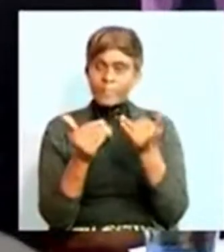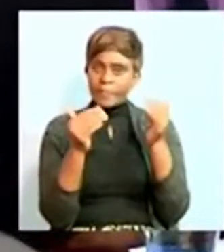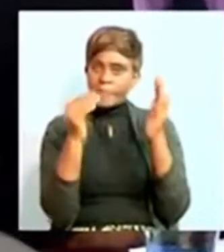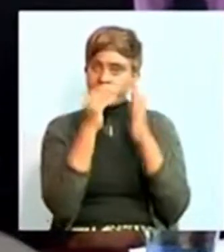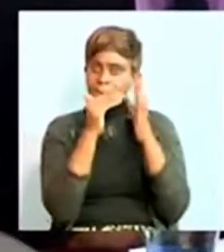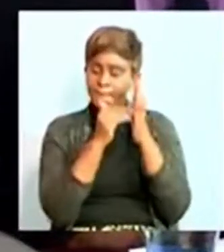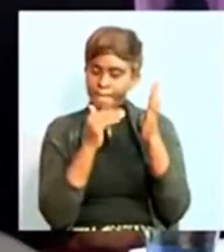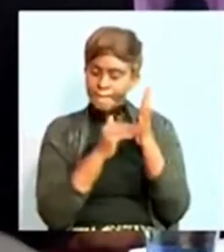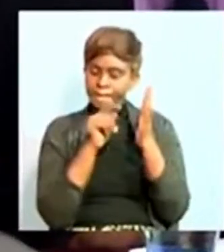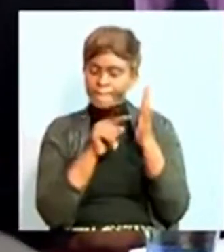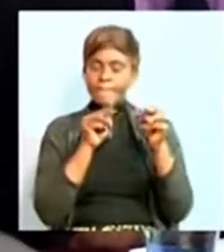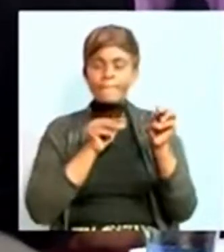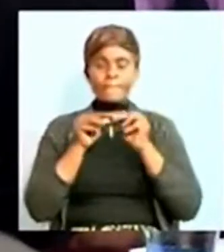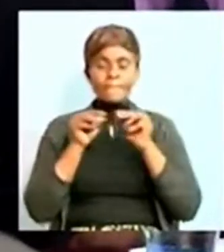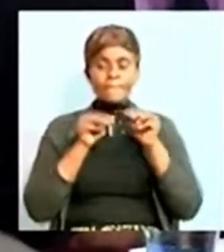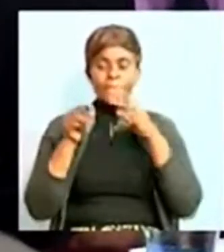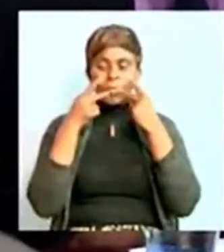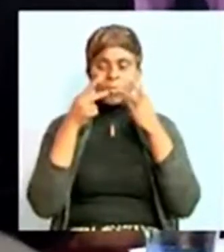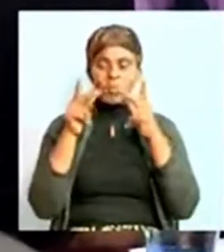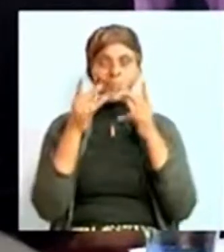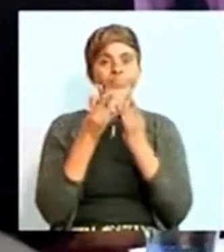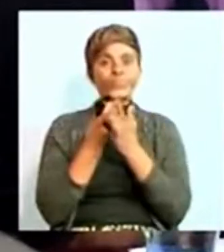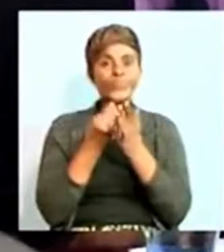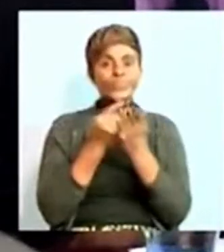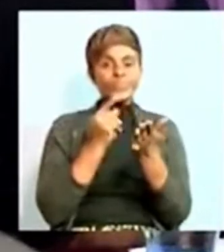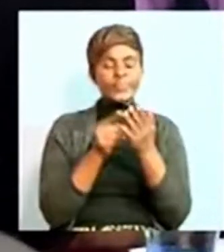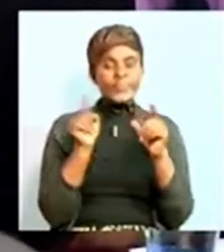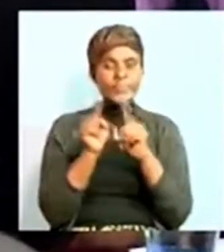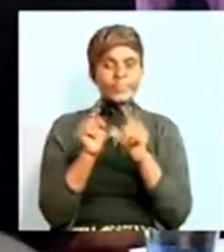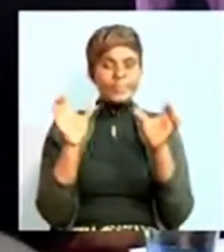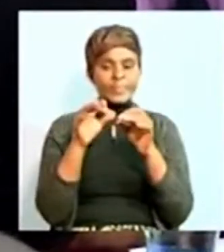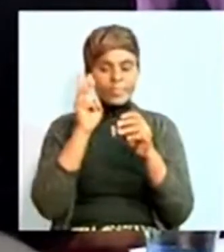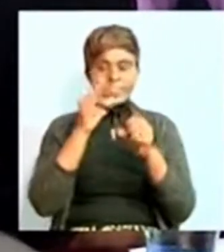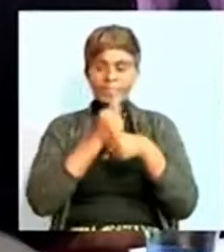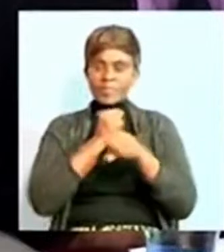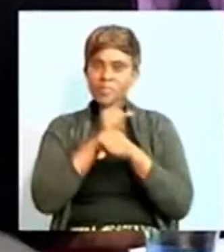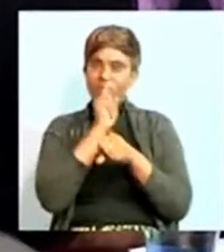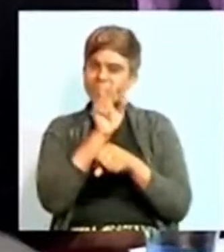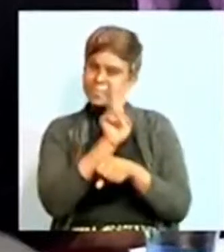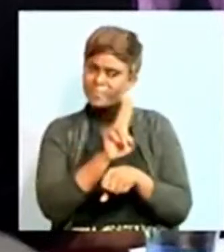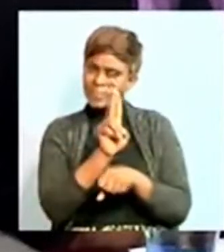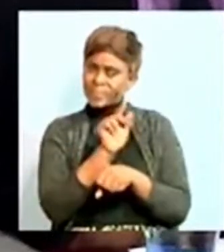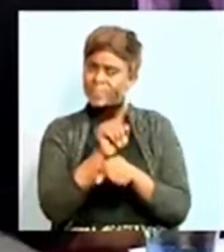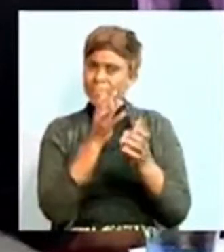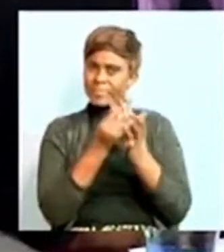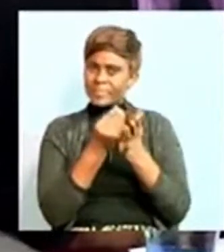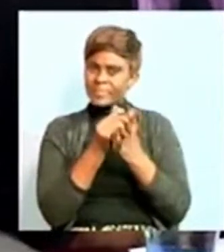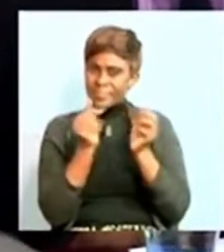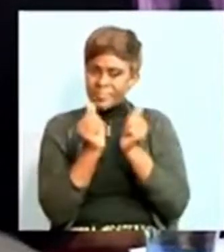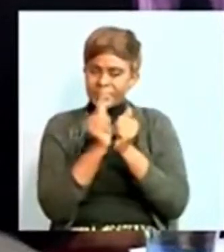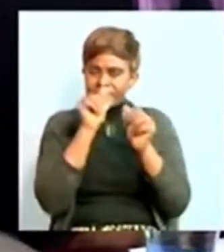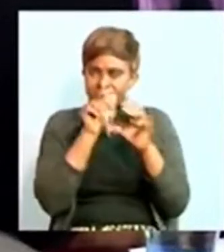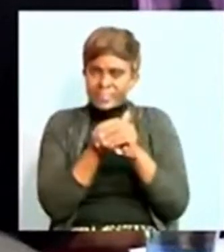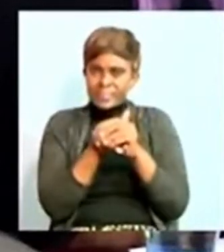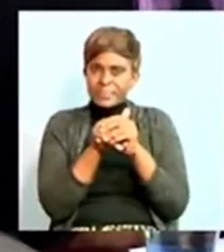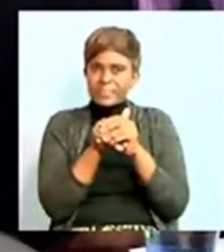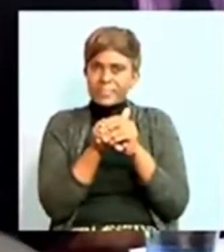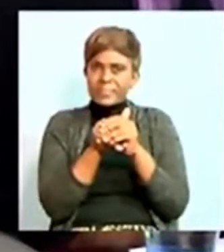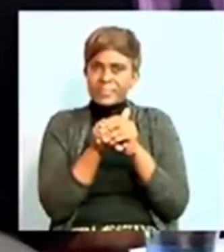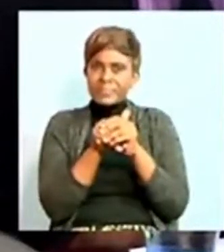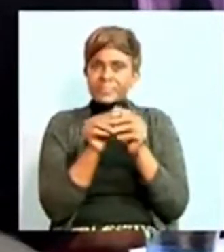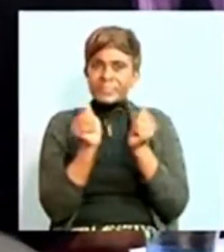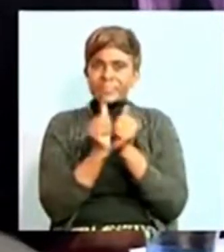guidelines on management of public finances, the Council will ensure to spend funds within